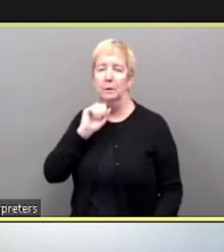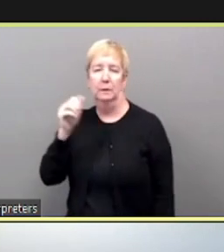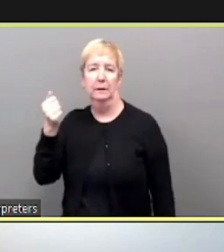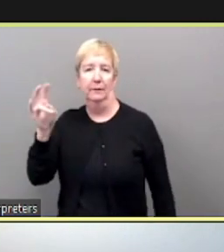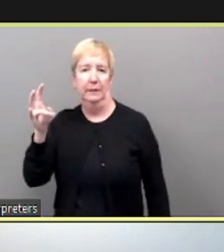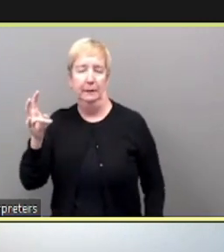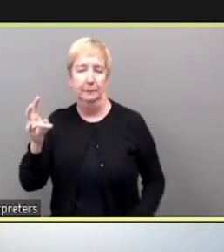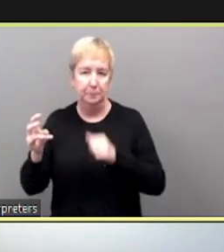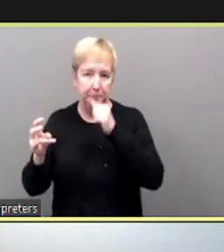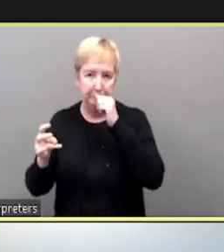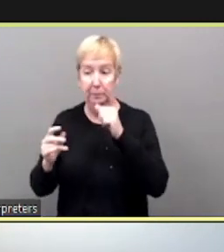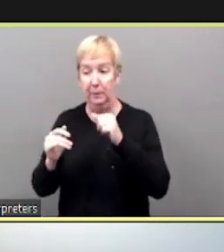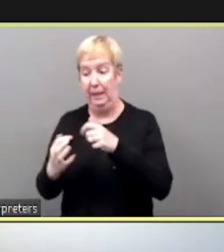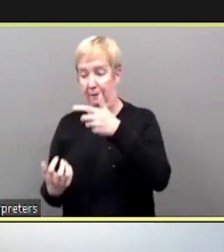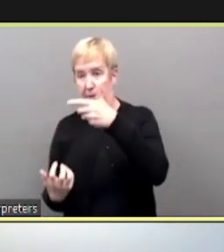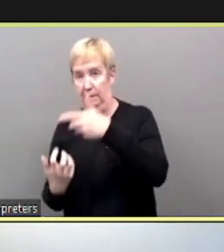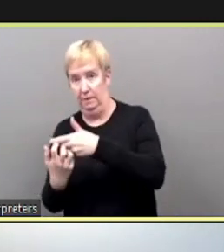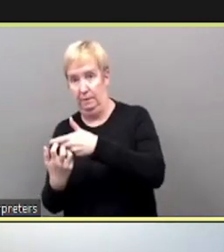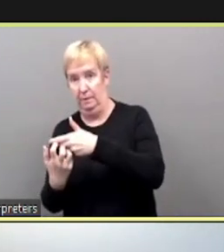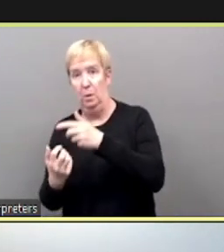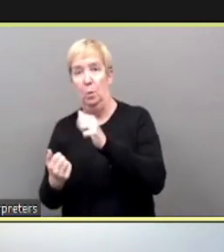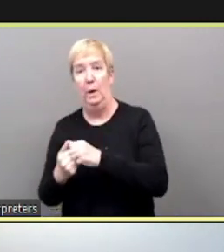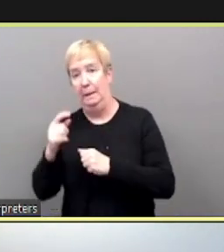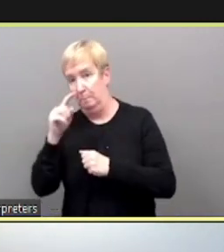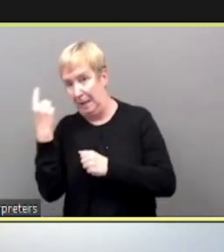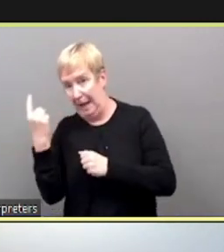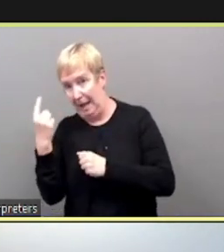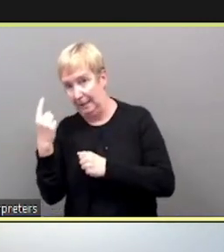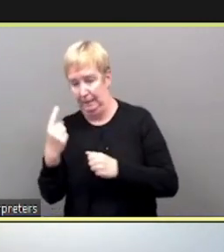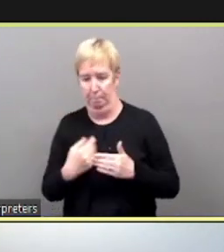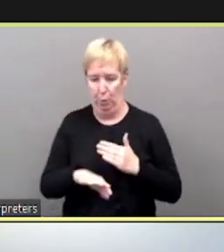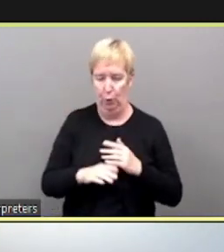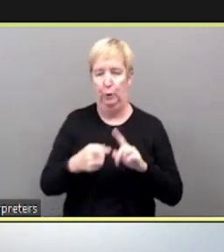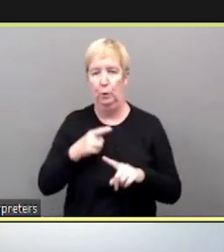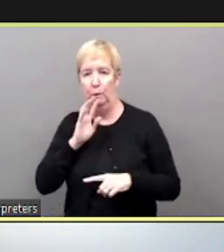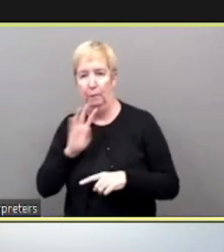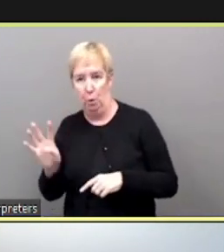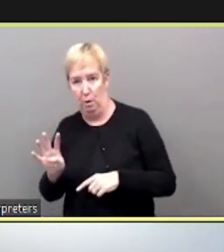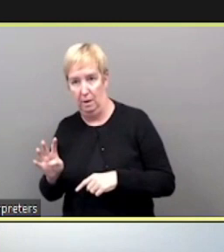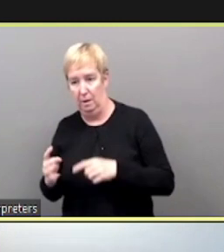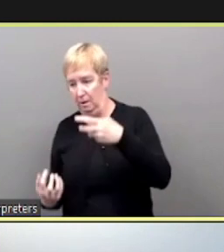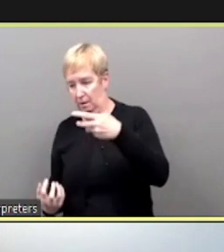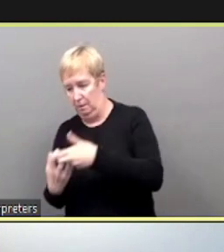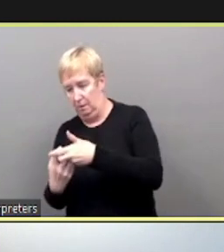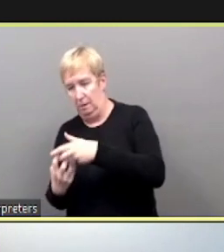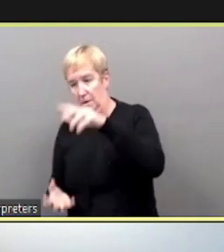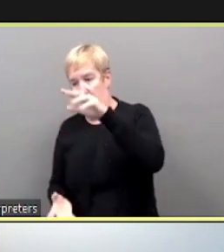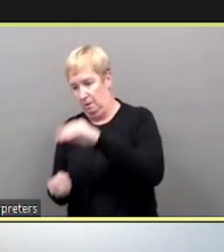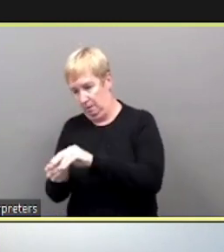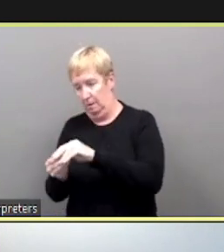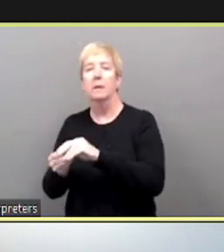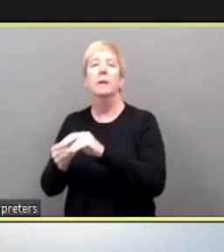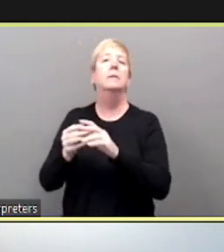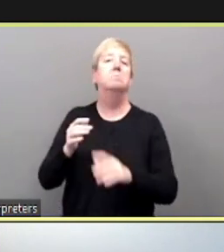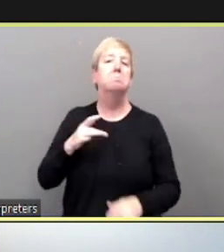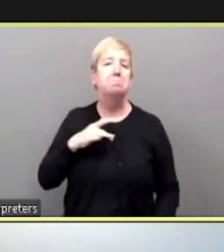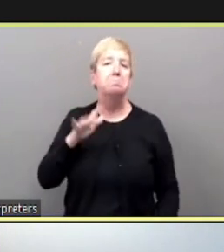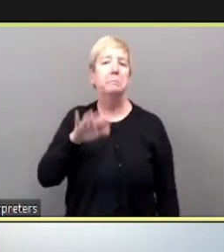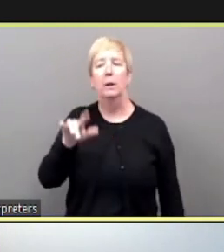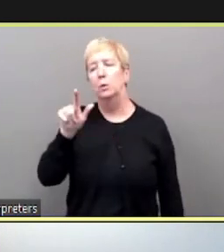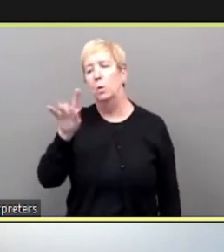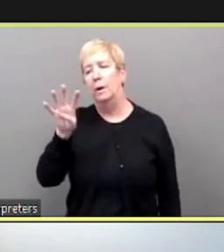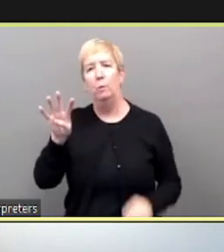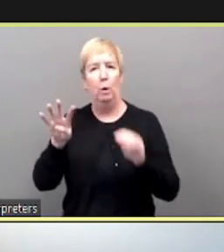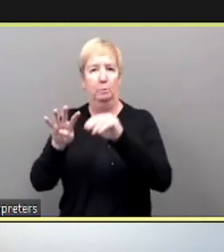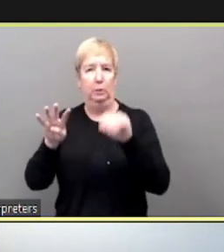that with the black line, which is the 0 to 4, we're finding overall about 24% or so of